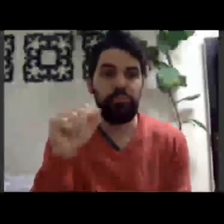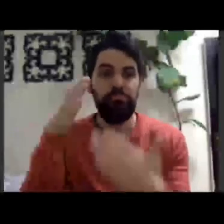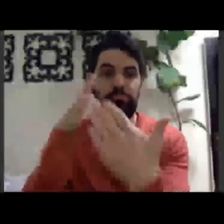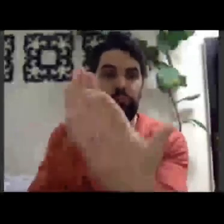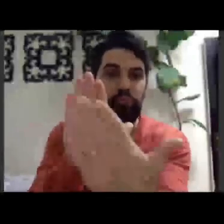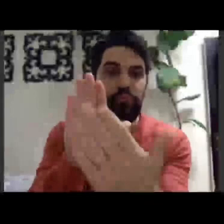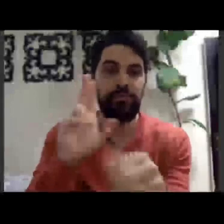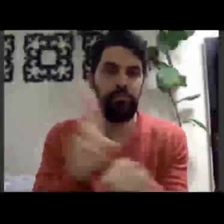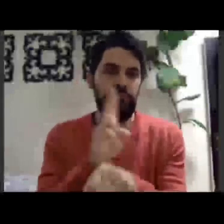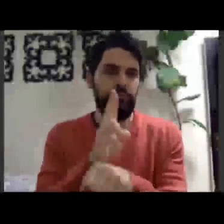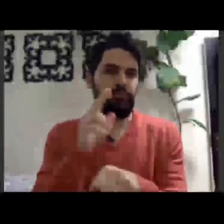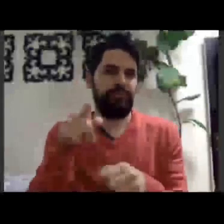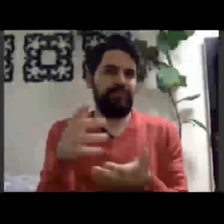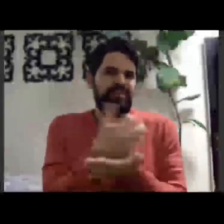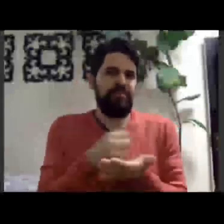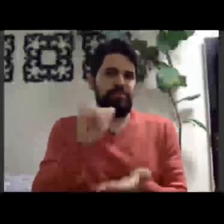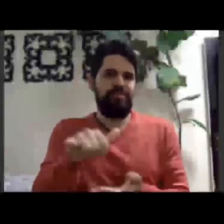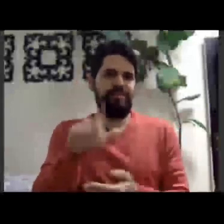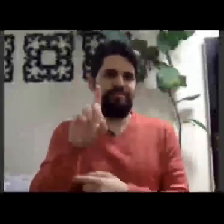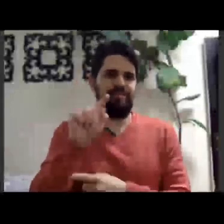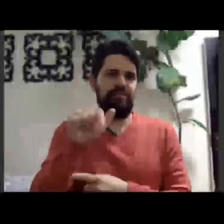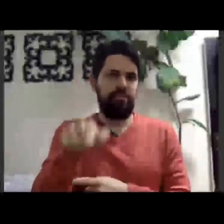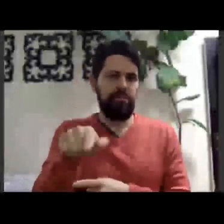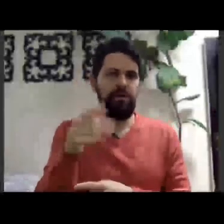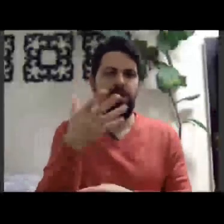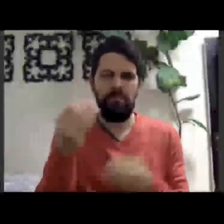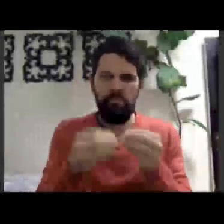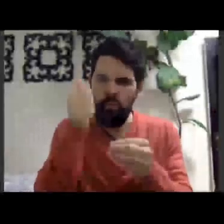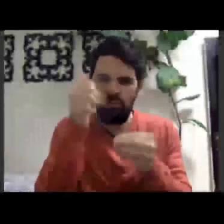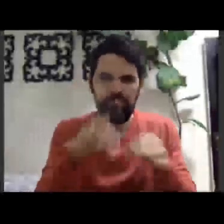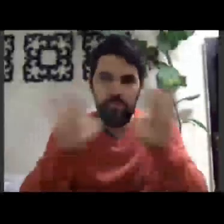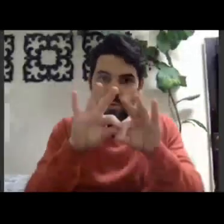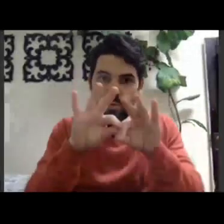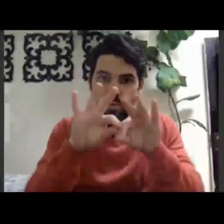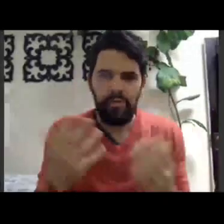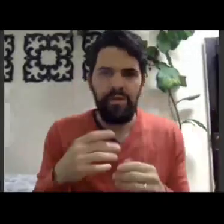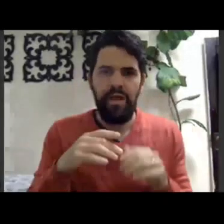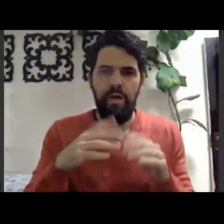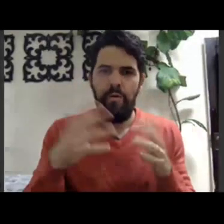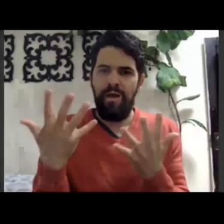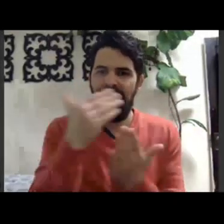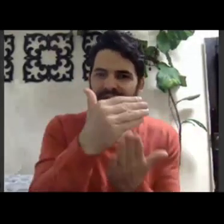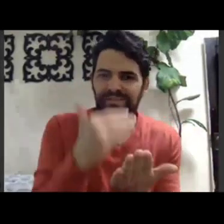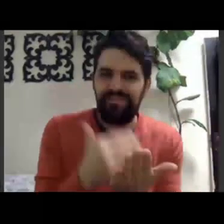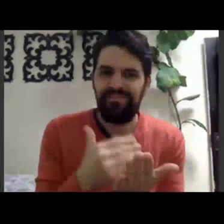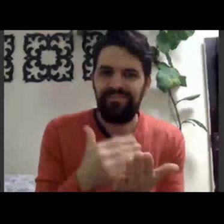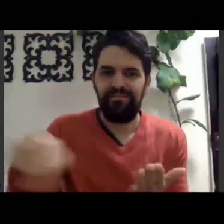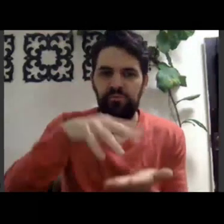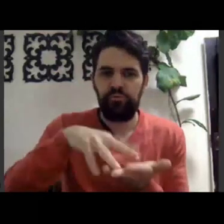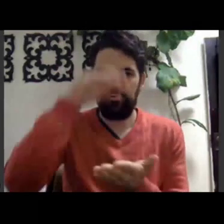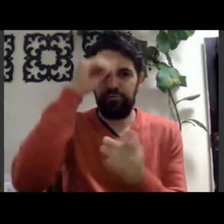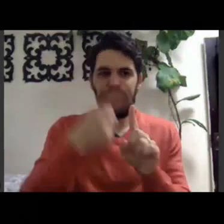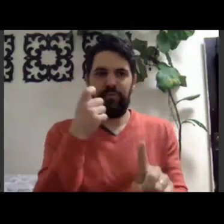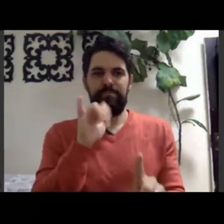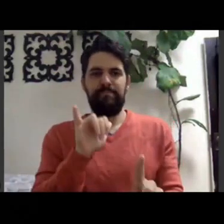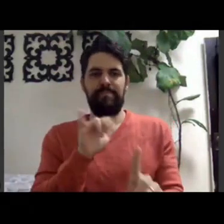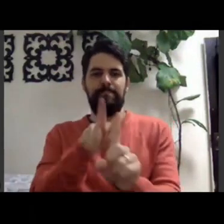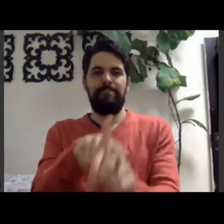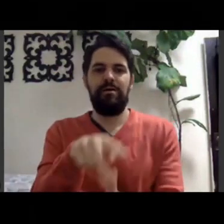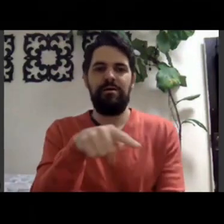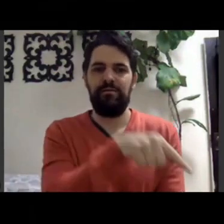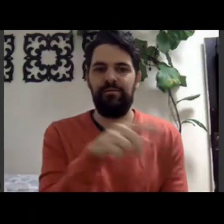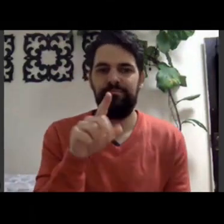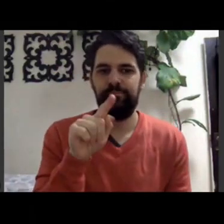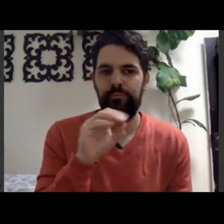thank all of you for all of the tools and the approaches that you shared and with us. And we've noticed that the